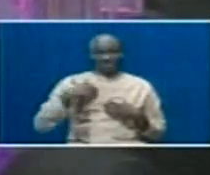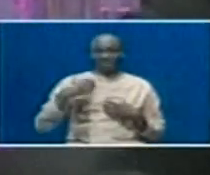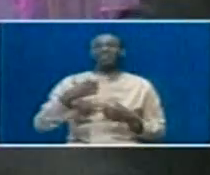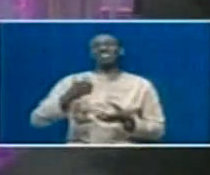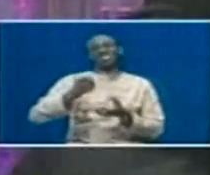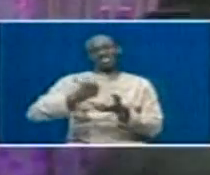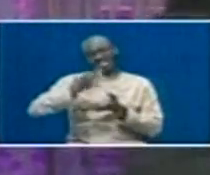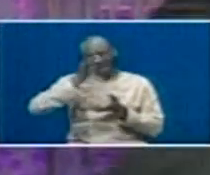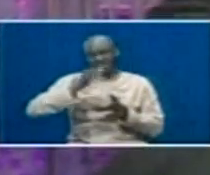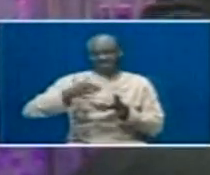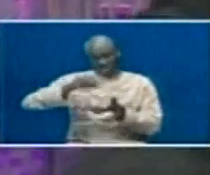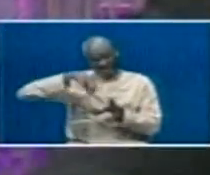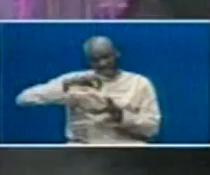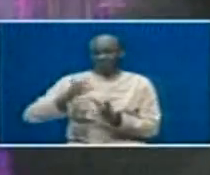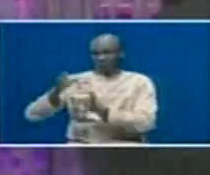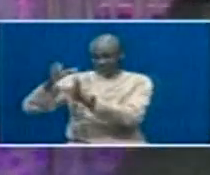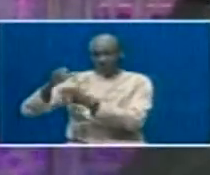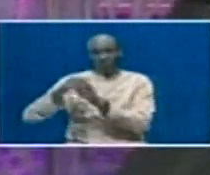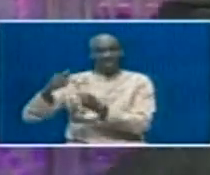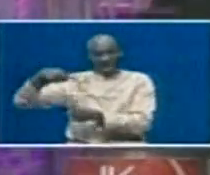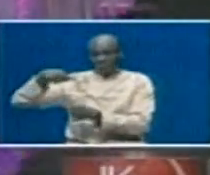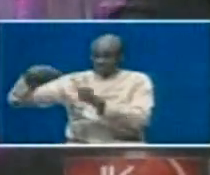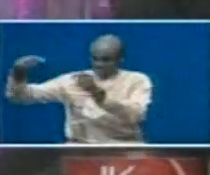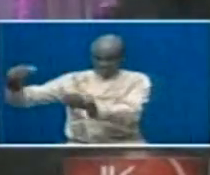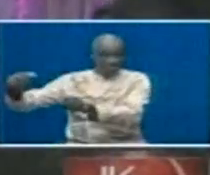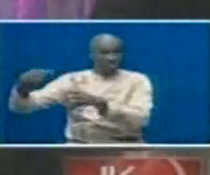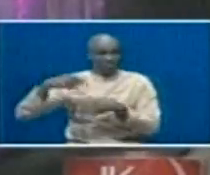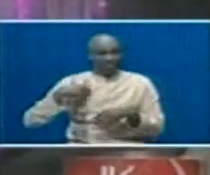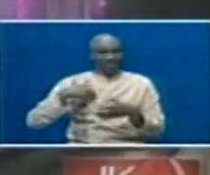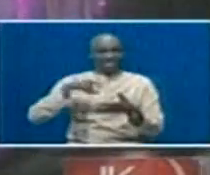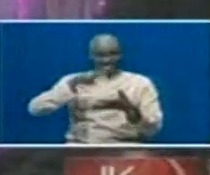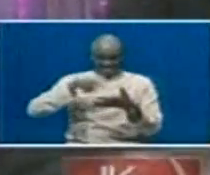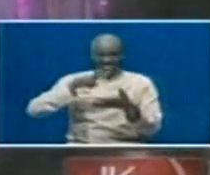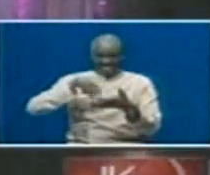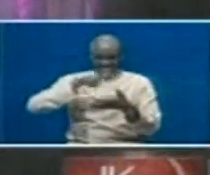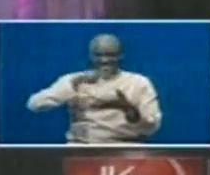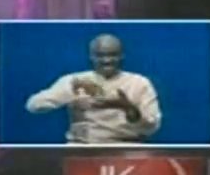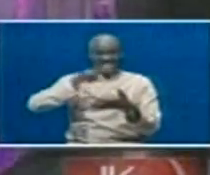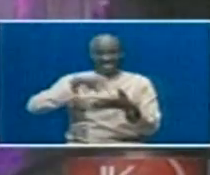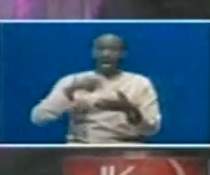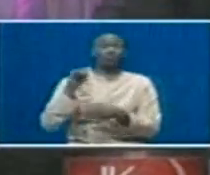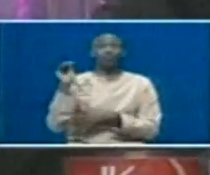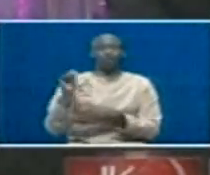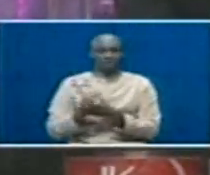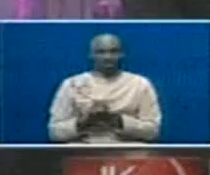hapo, mm-hmm. and kikombe, anatia chai, anakunwa, huko anasoma.